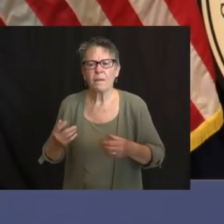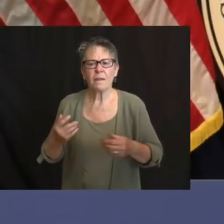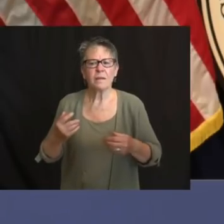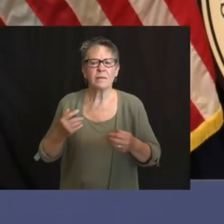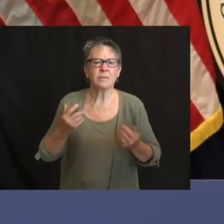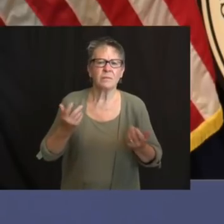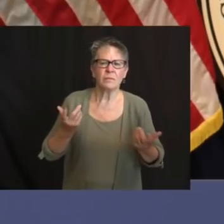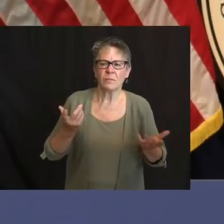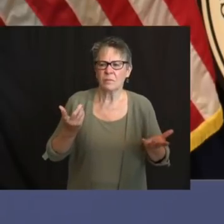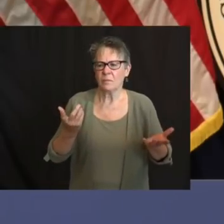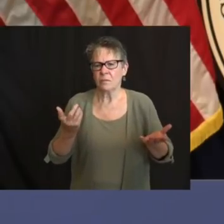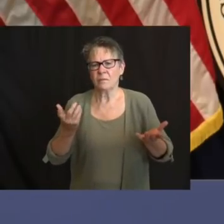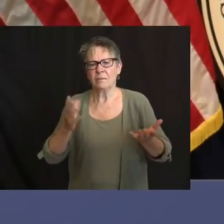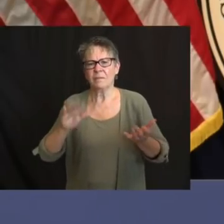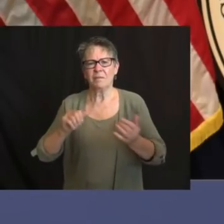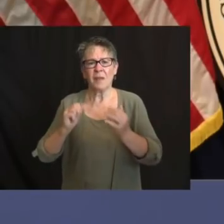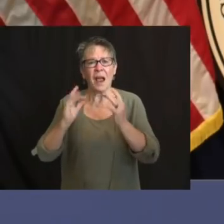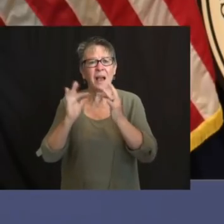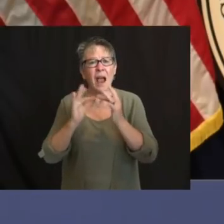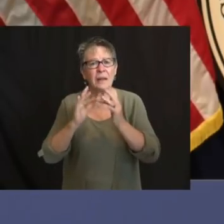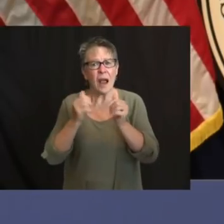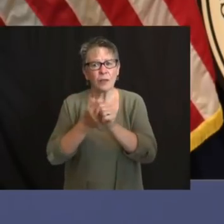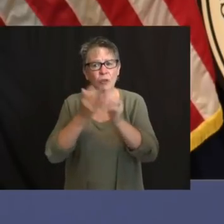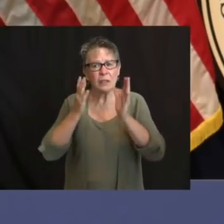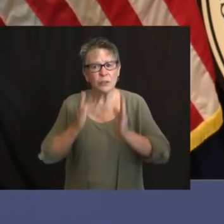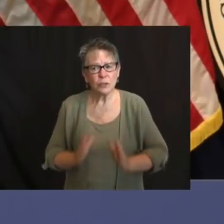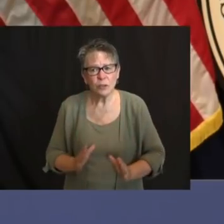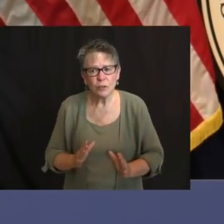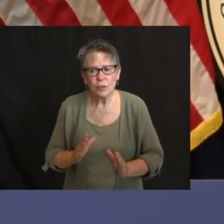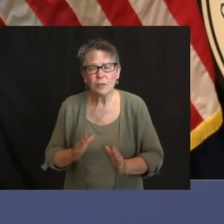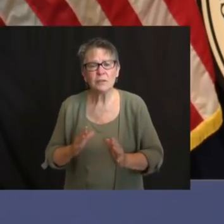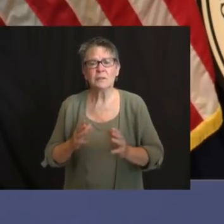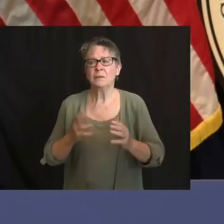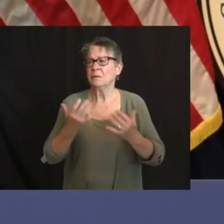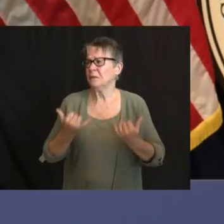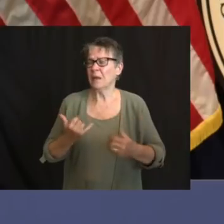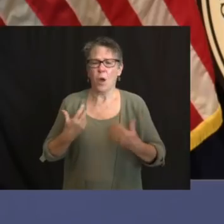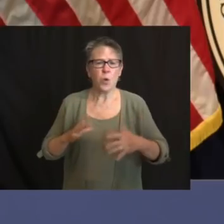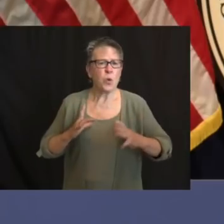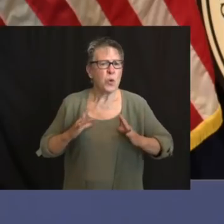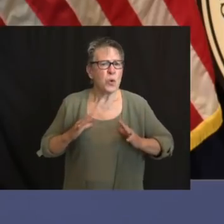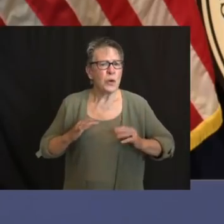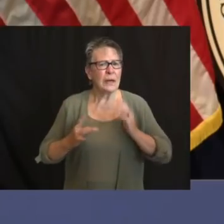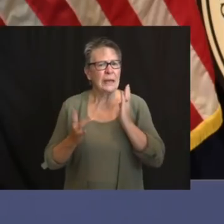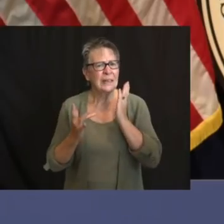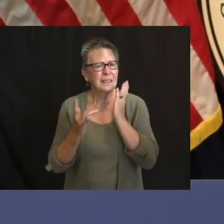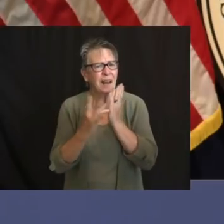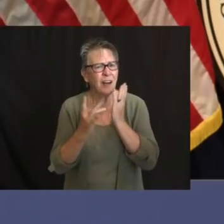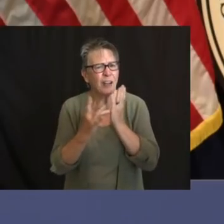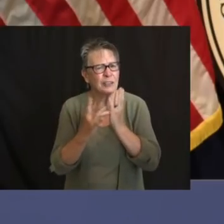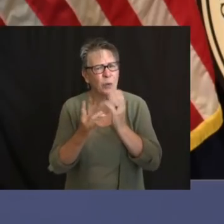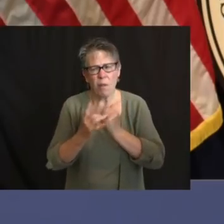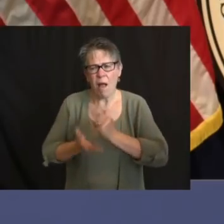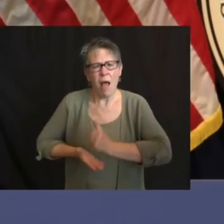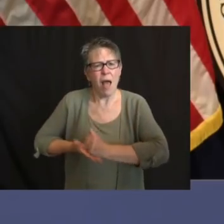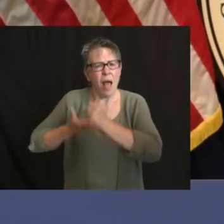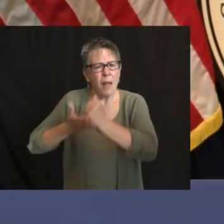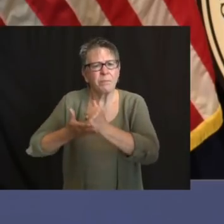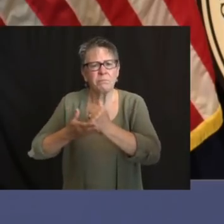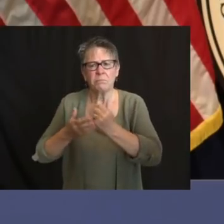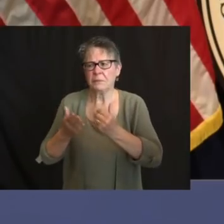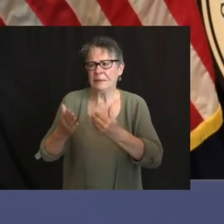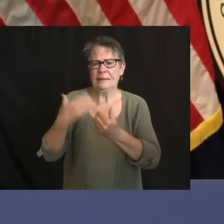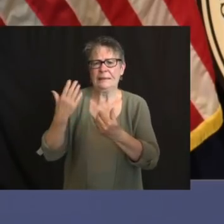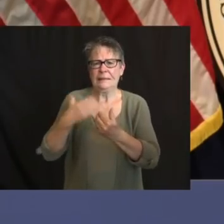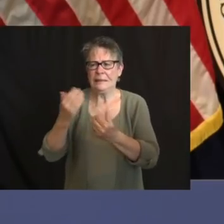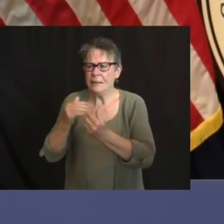feeling that, particularly look at our immigrant brothers and sisters and the breaking up of families, which we haven't talked about for a long time,